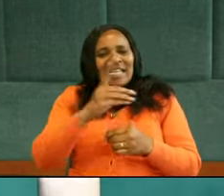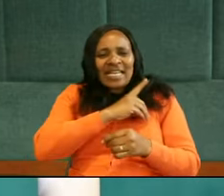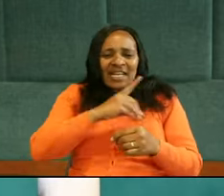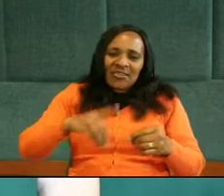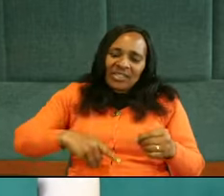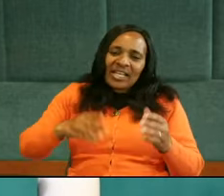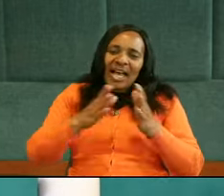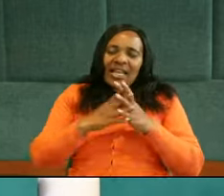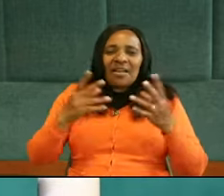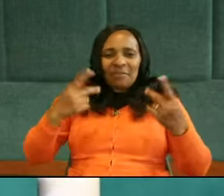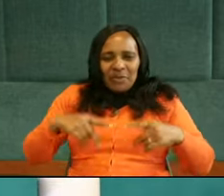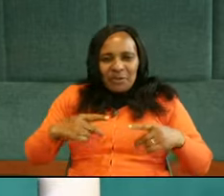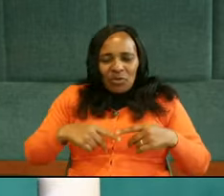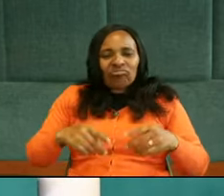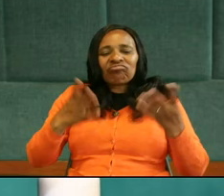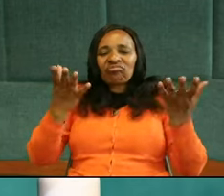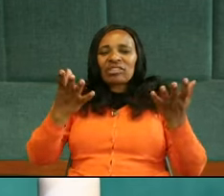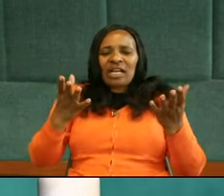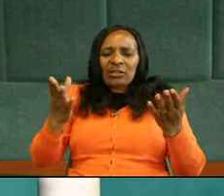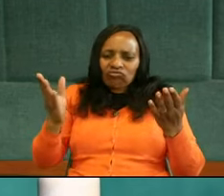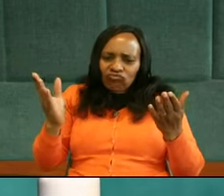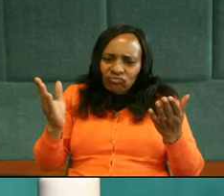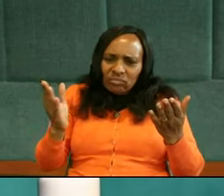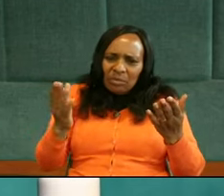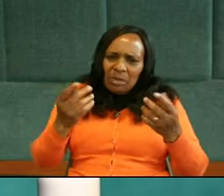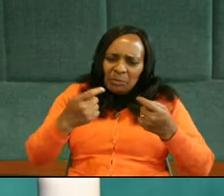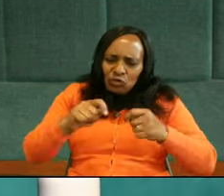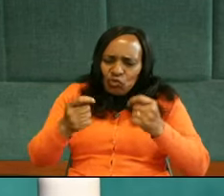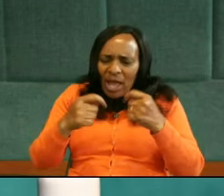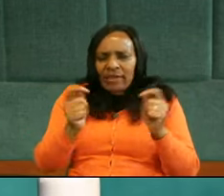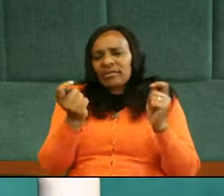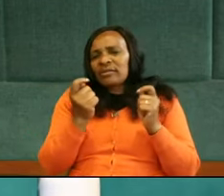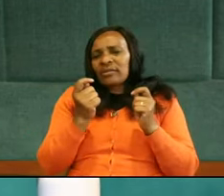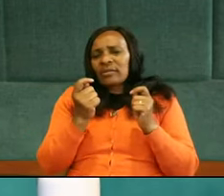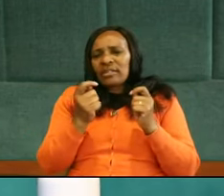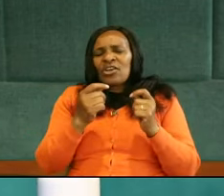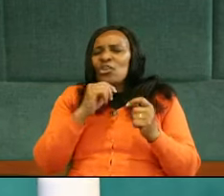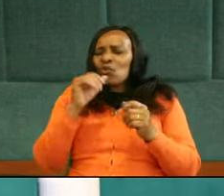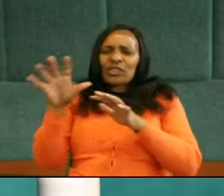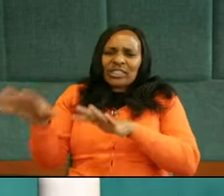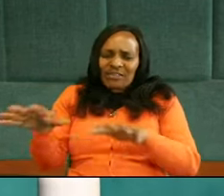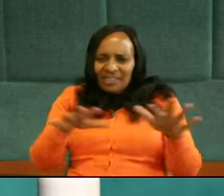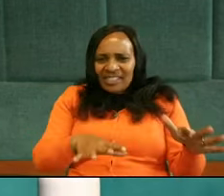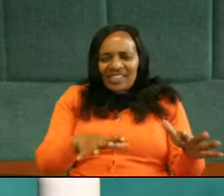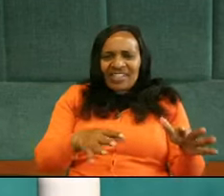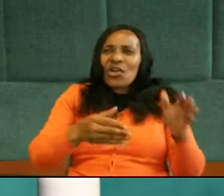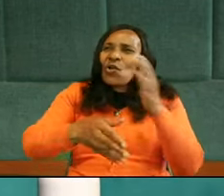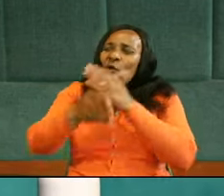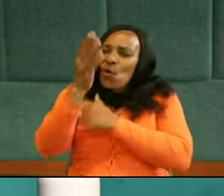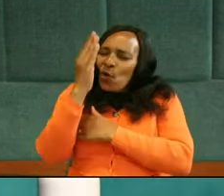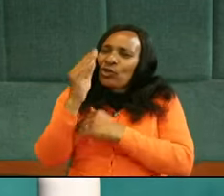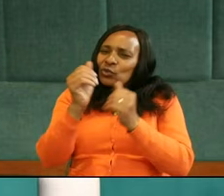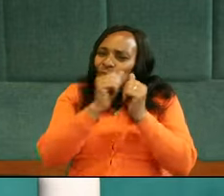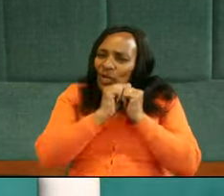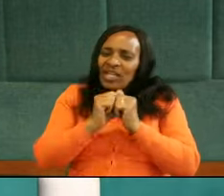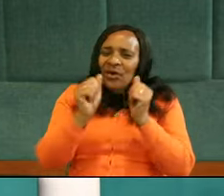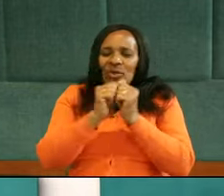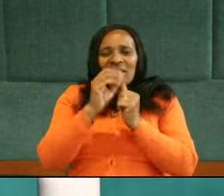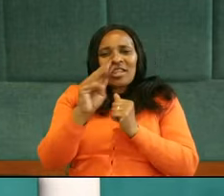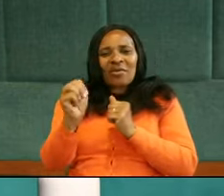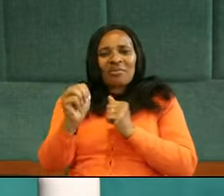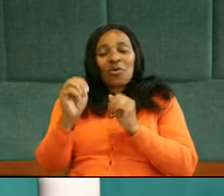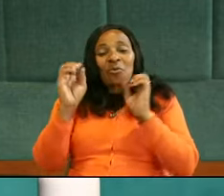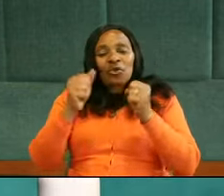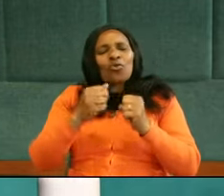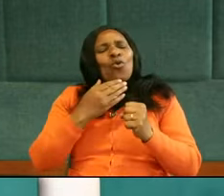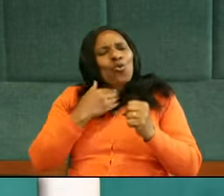people are thriving, right? Mm-hmm. And they see that they're not suffering and their God is actually with them. Wouldn't they not